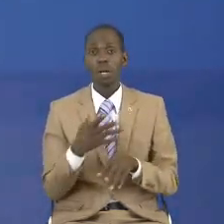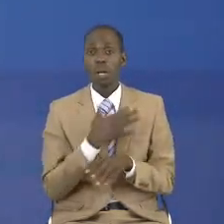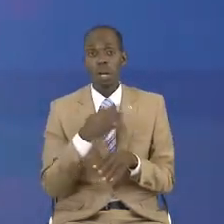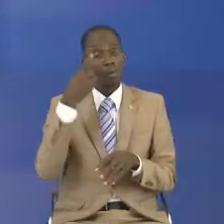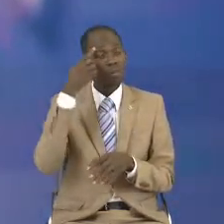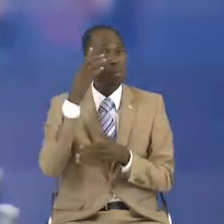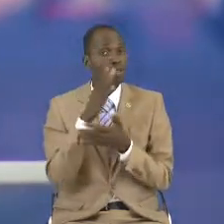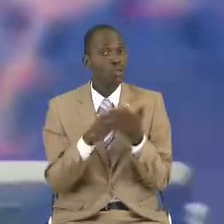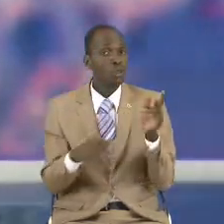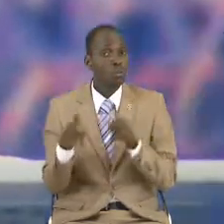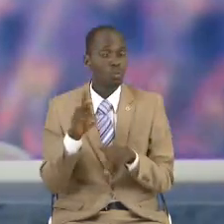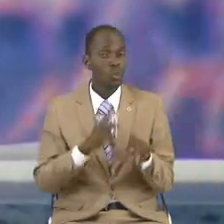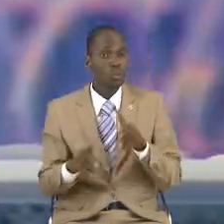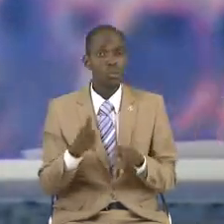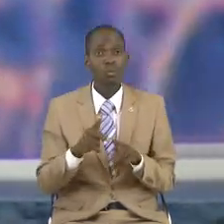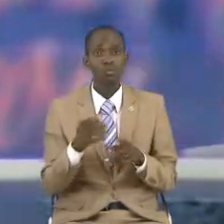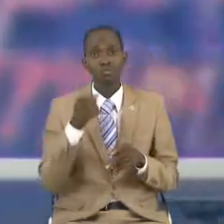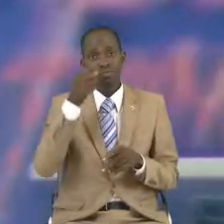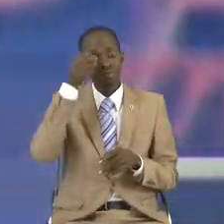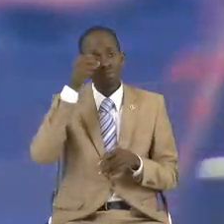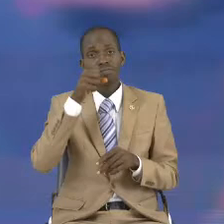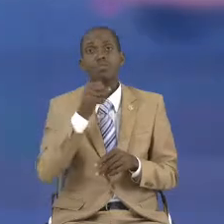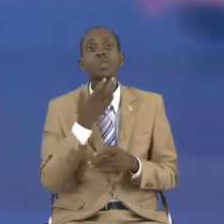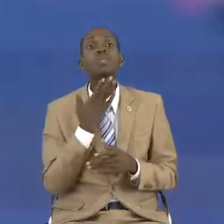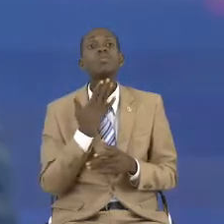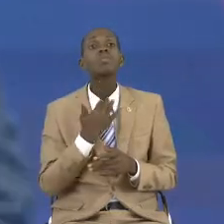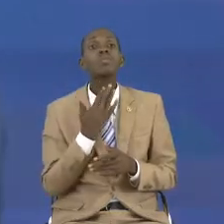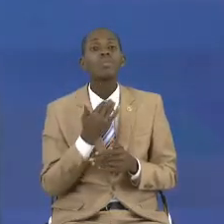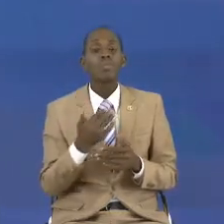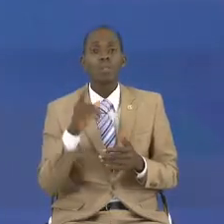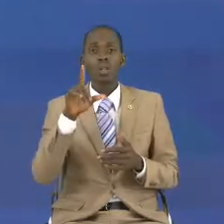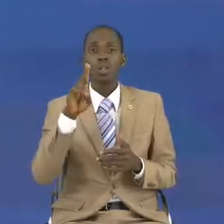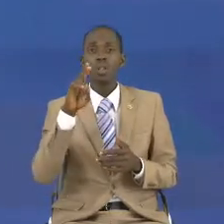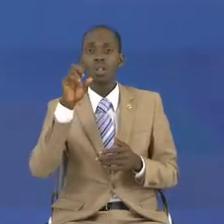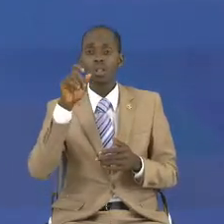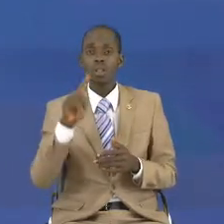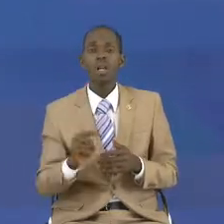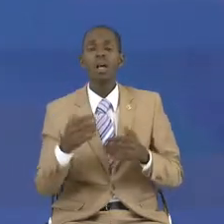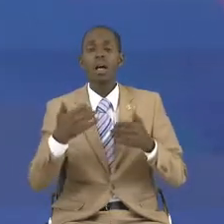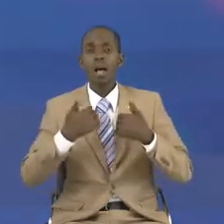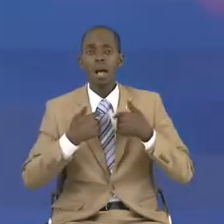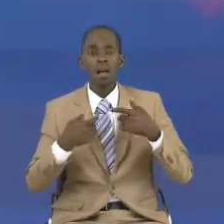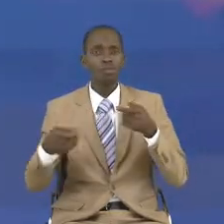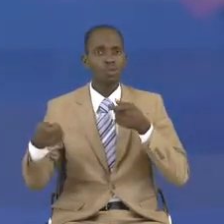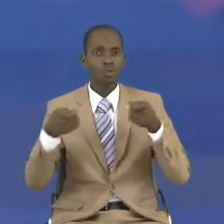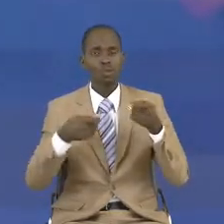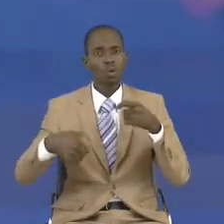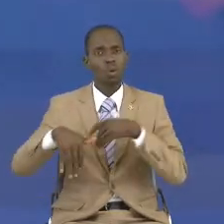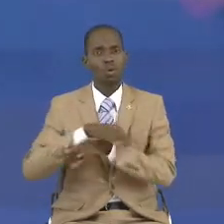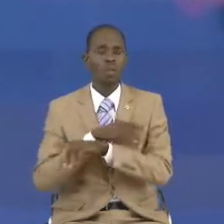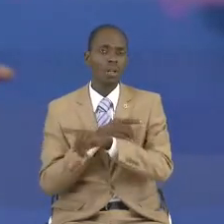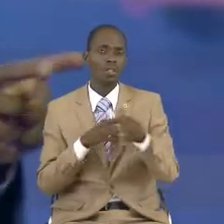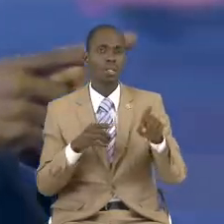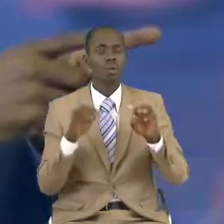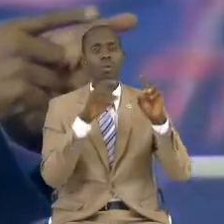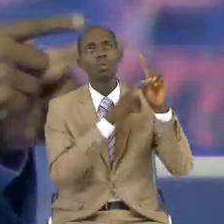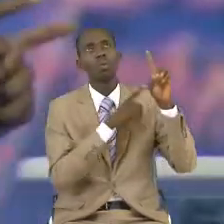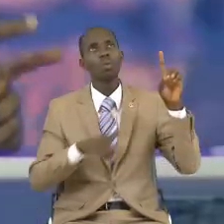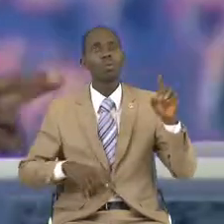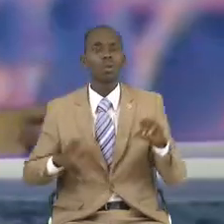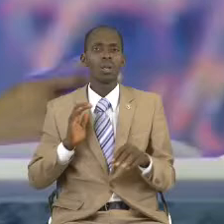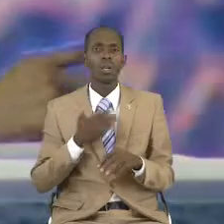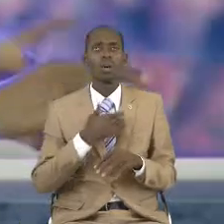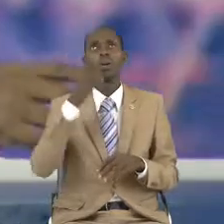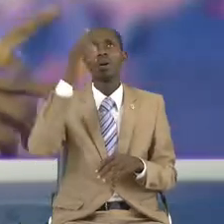confectiousness has add dominion over them o lord our god all the